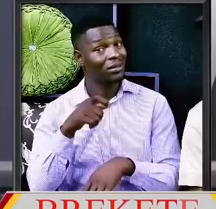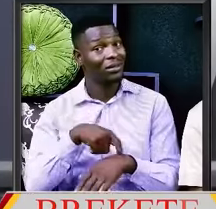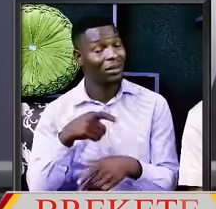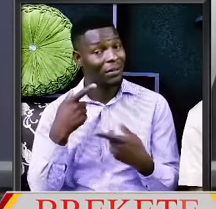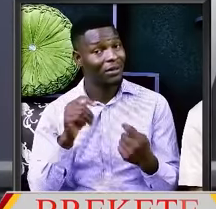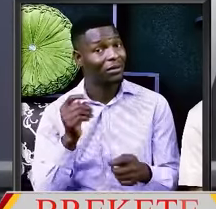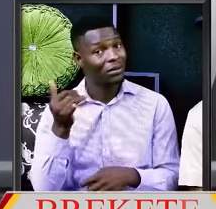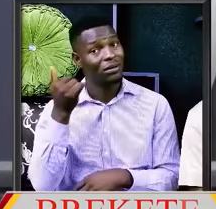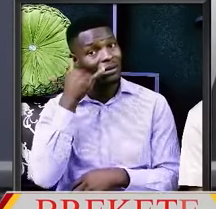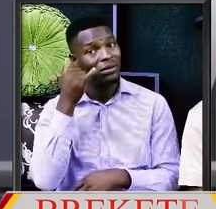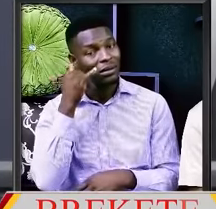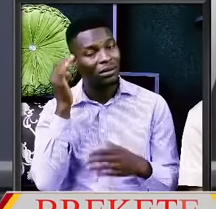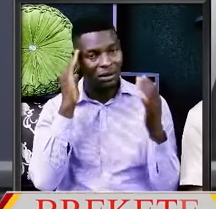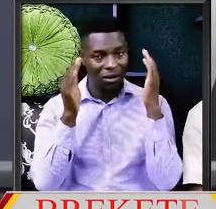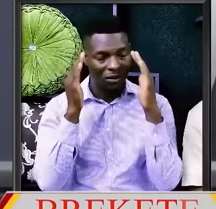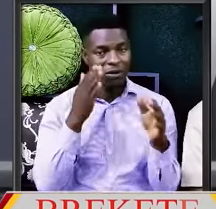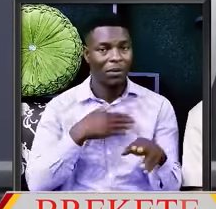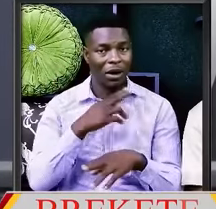Hello, my president.